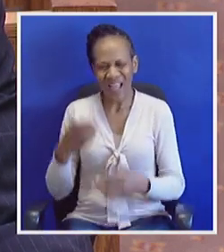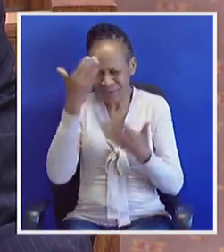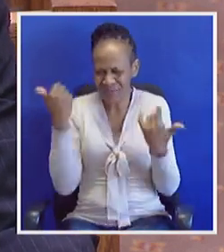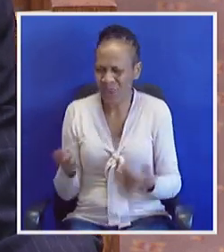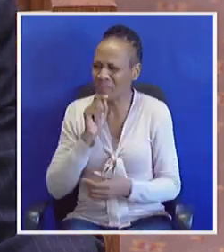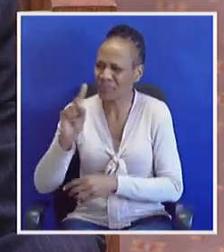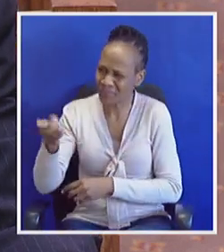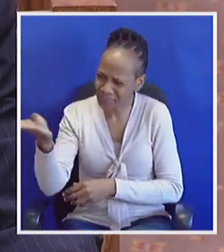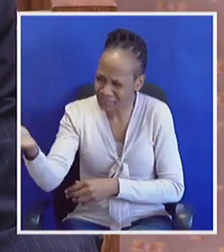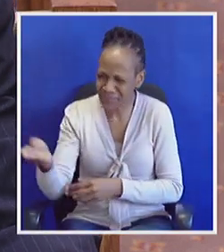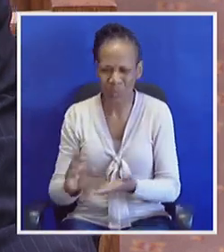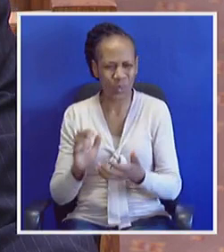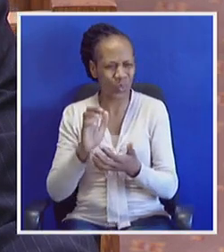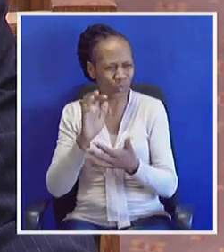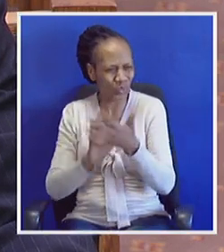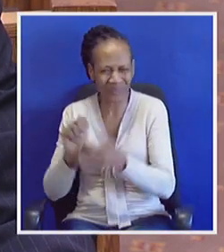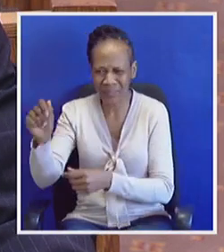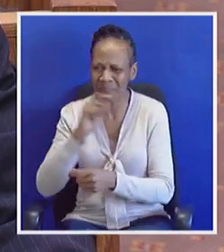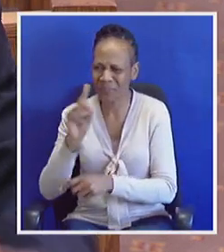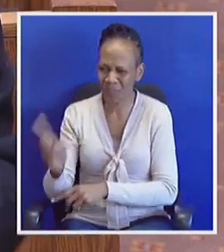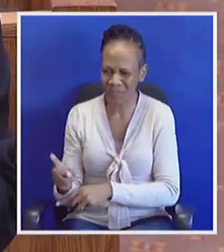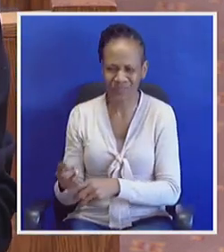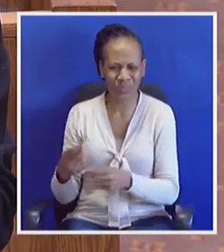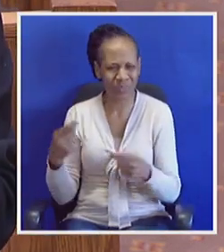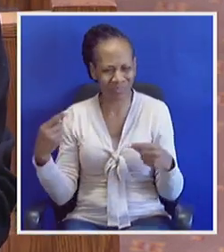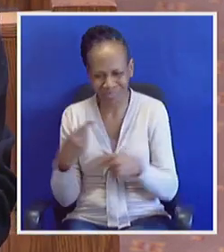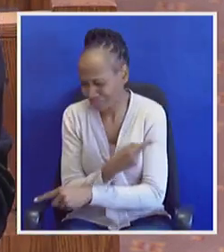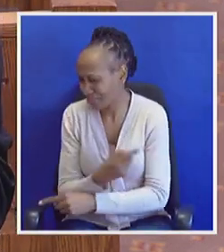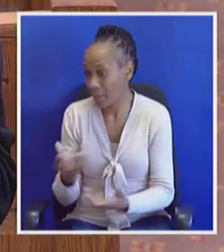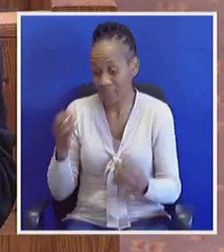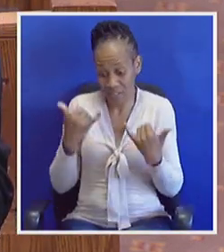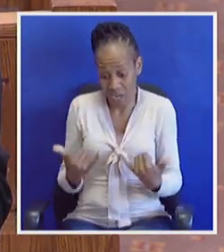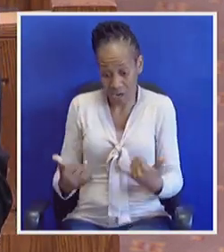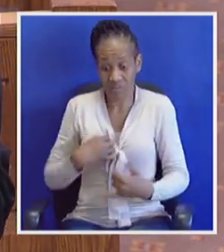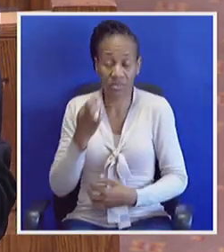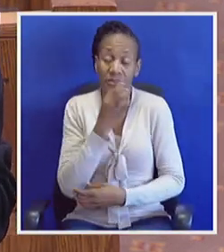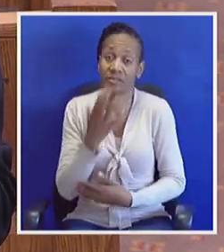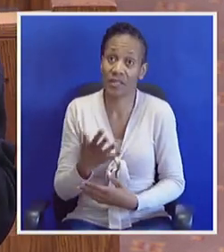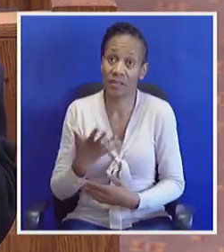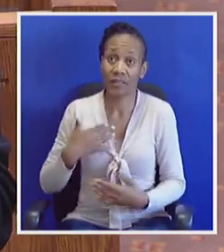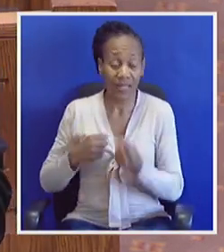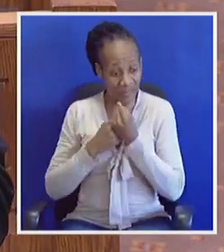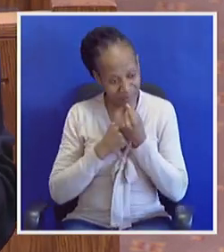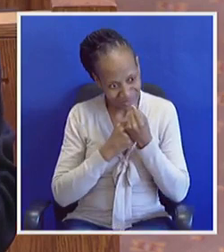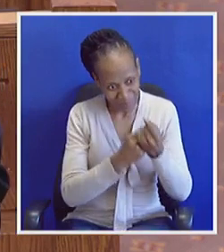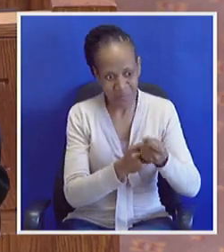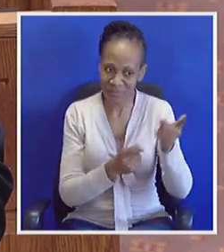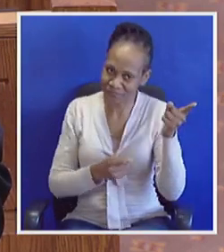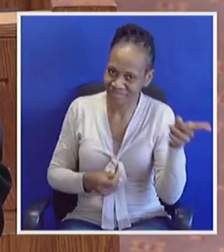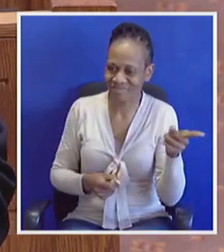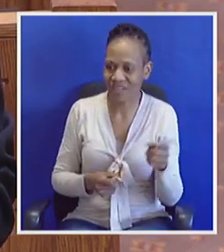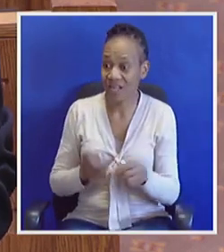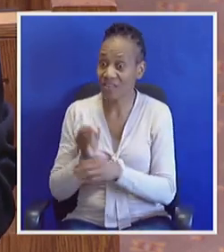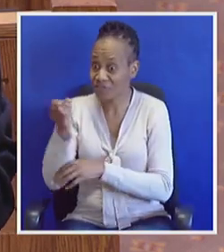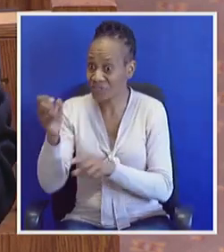the content. I'm not sure of the context and the content, but what I'm saying here, I want to support him. It should never happen